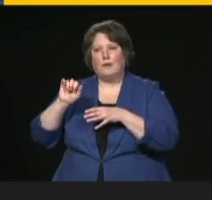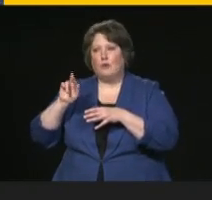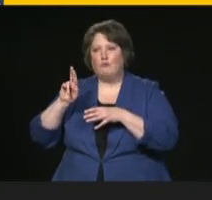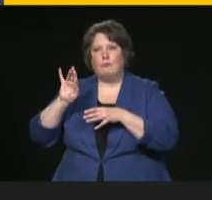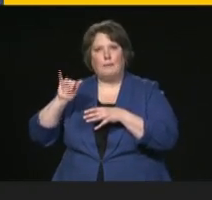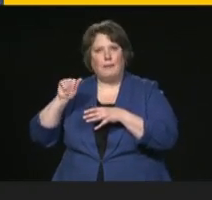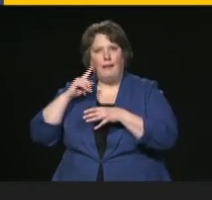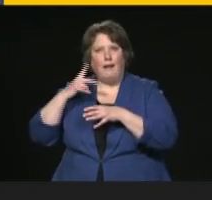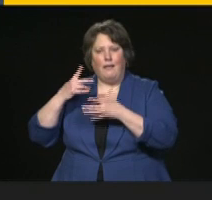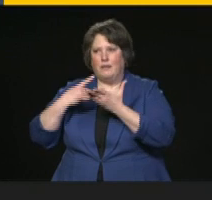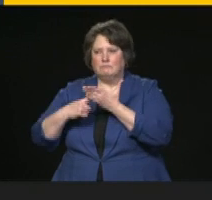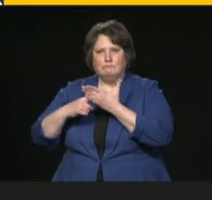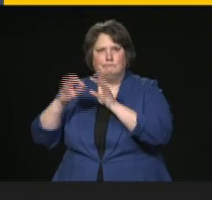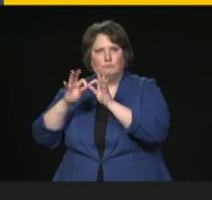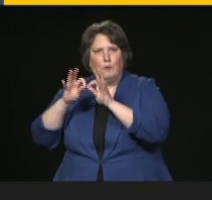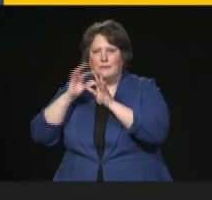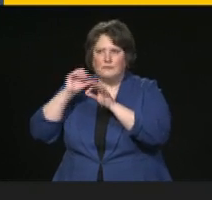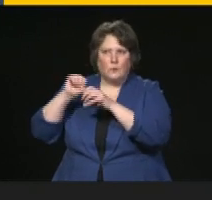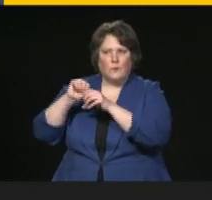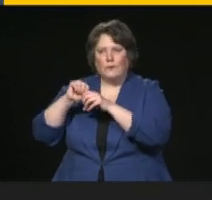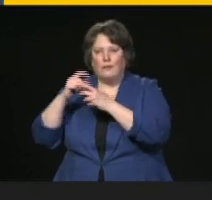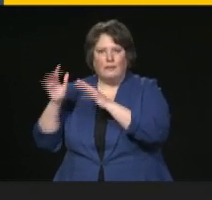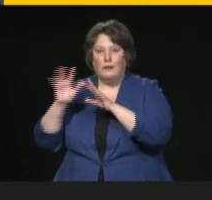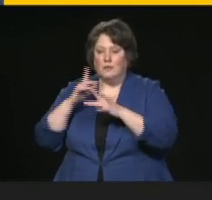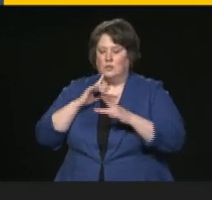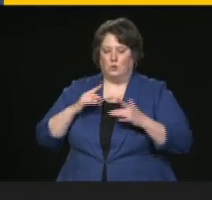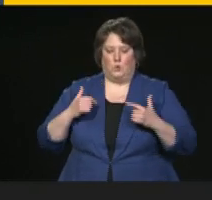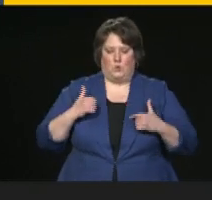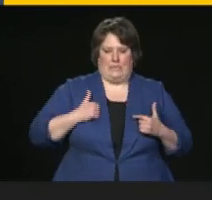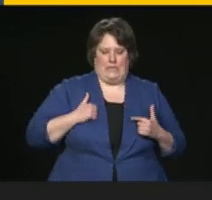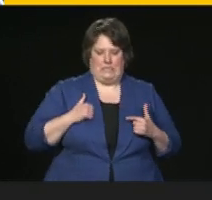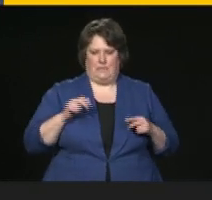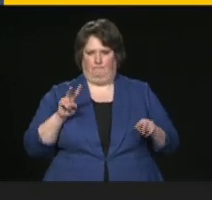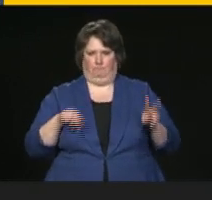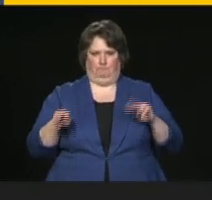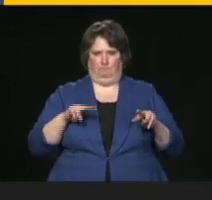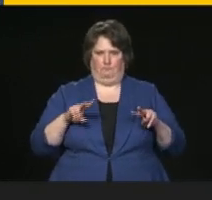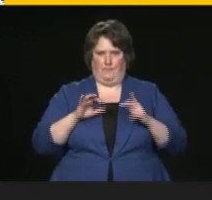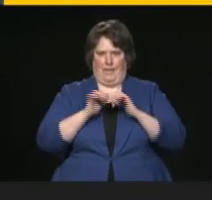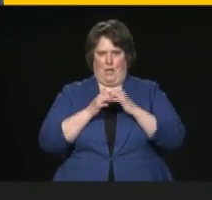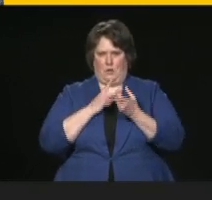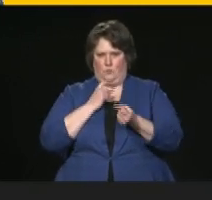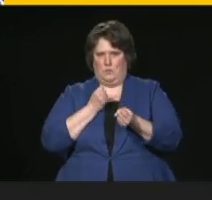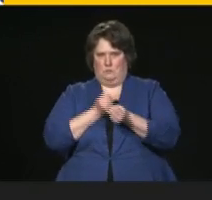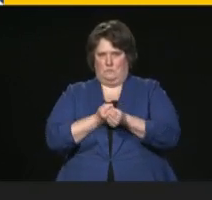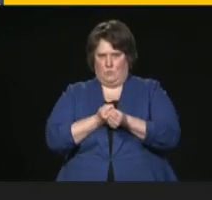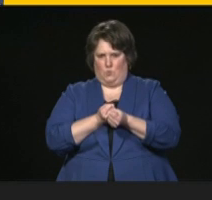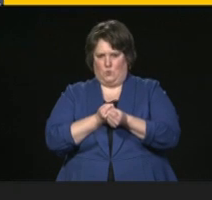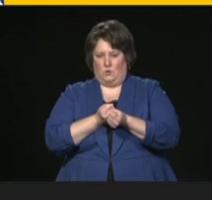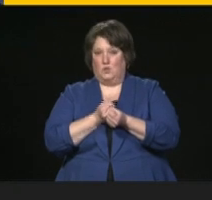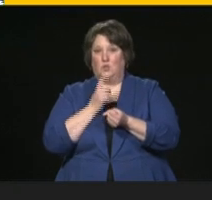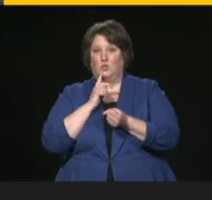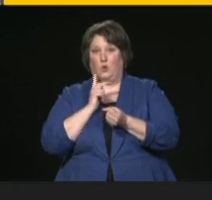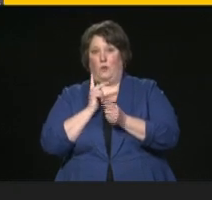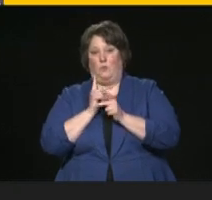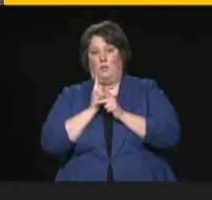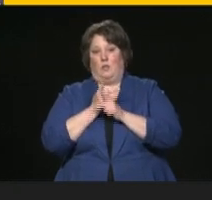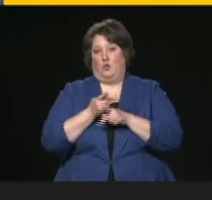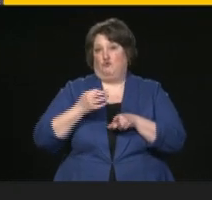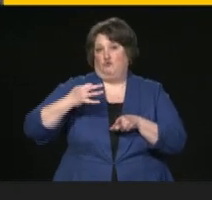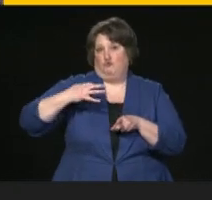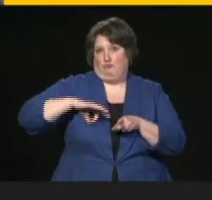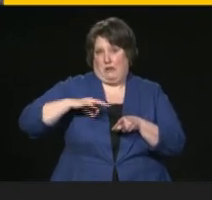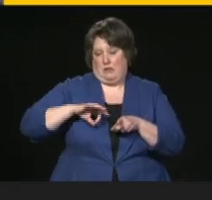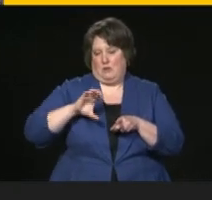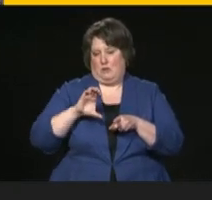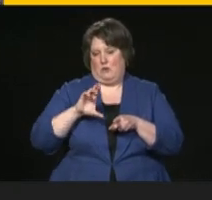sector is support that sector with credit that will be guaranteed by the federal government to a certain extent to